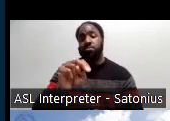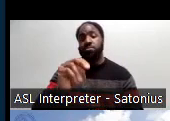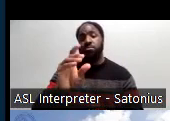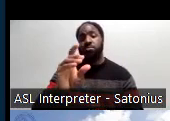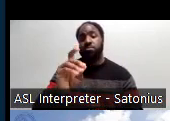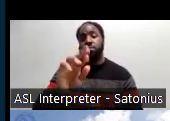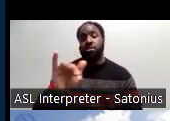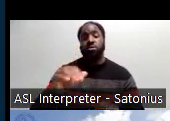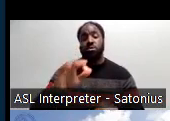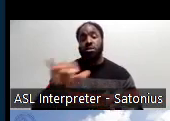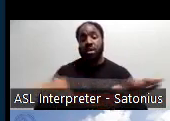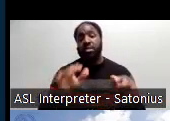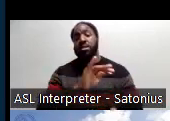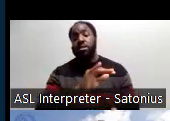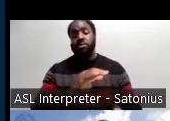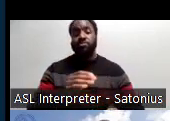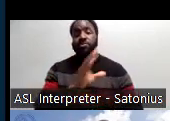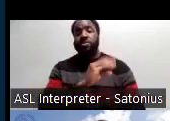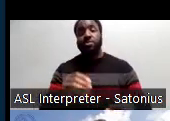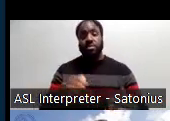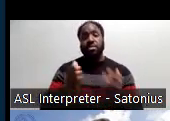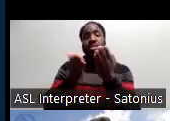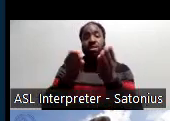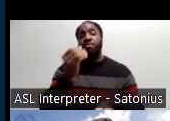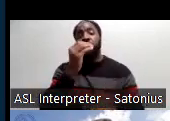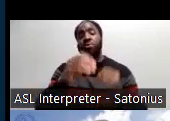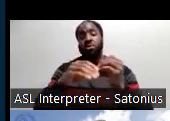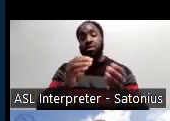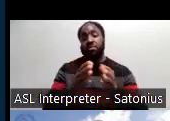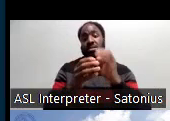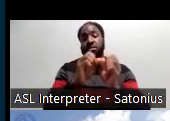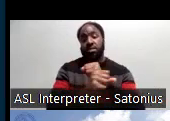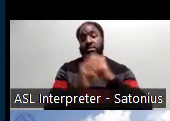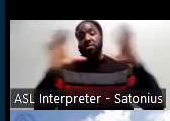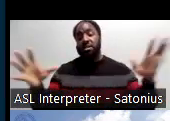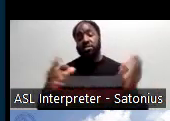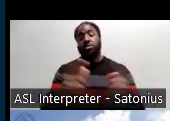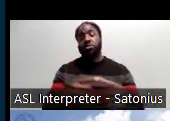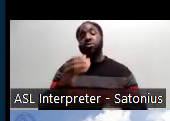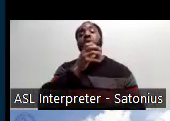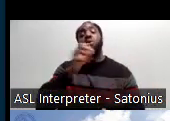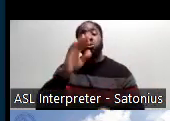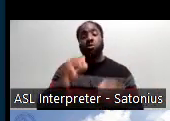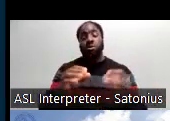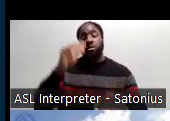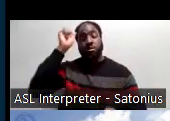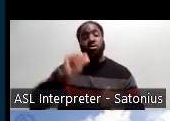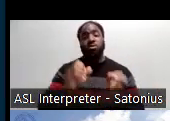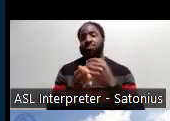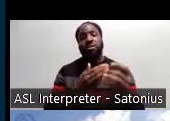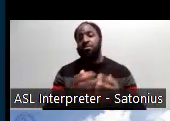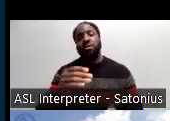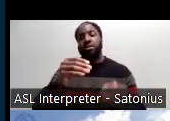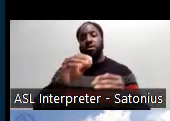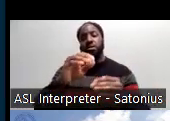date, like the Food for All expansion to older adults, with regardless of immigration status. Let's stay in discussion